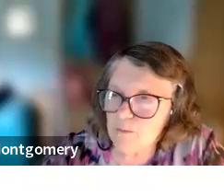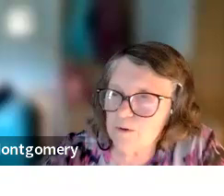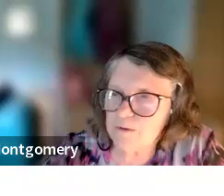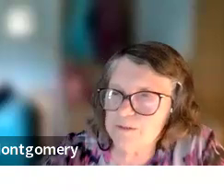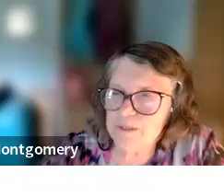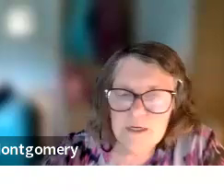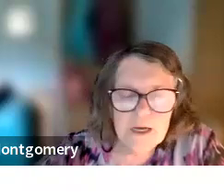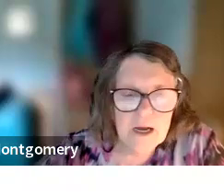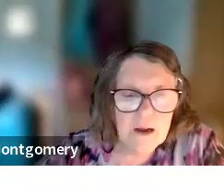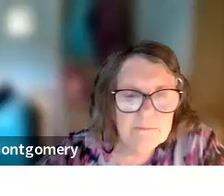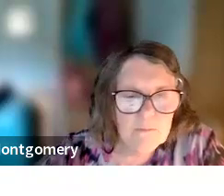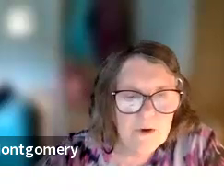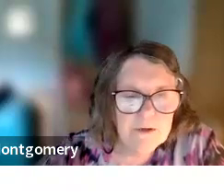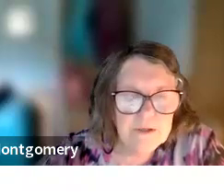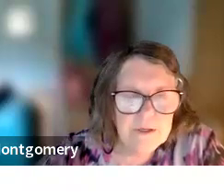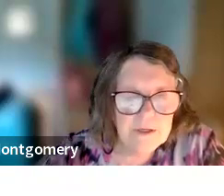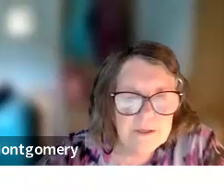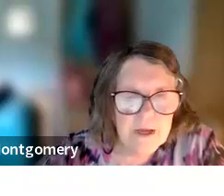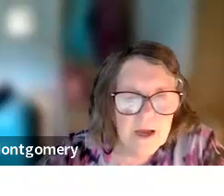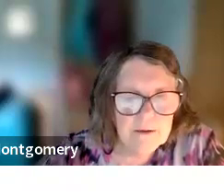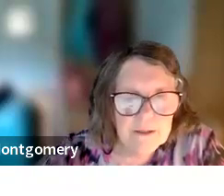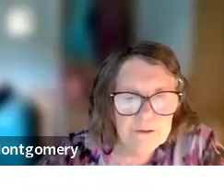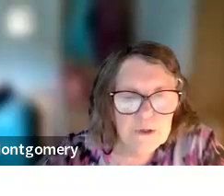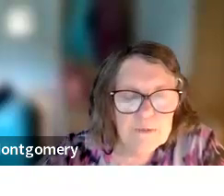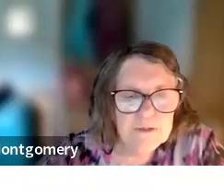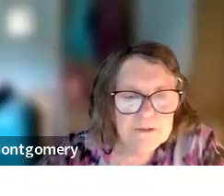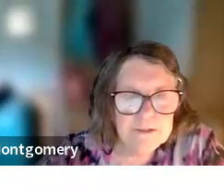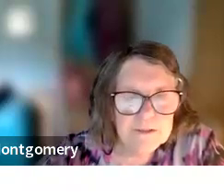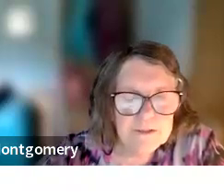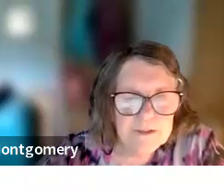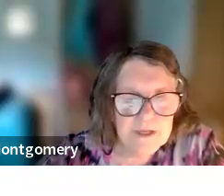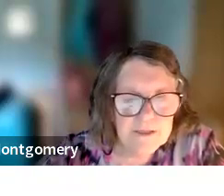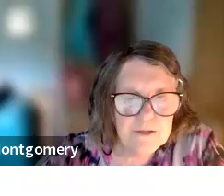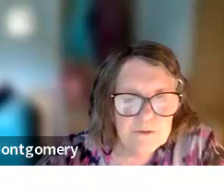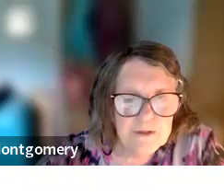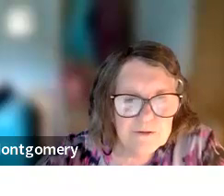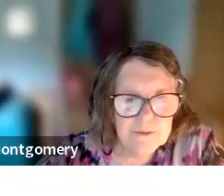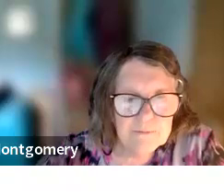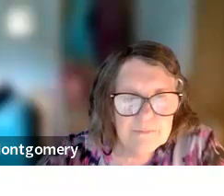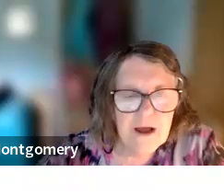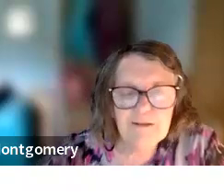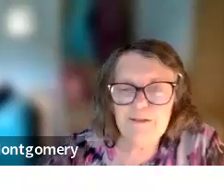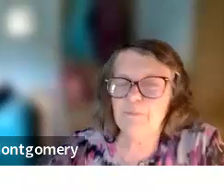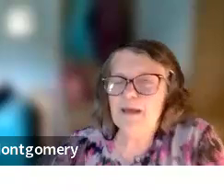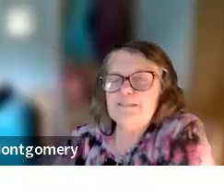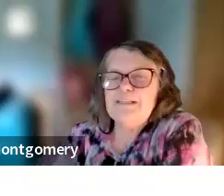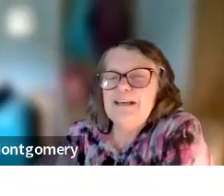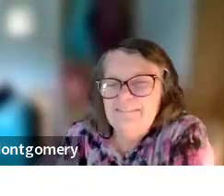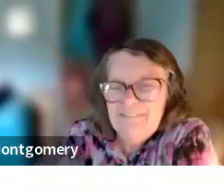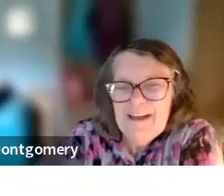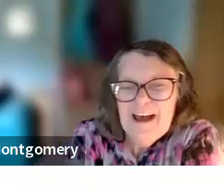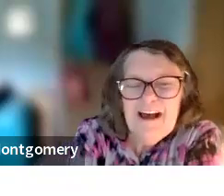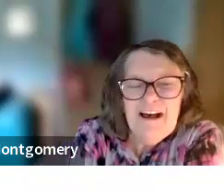lot of words. One of the contributors to the knowledge